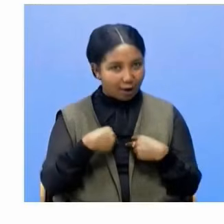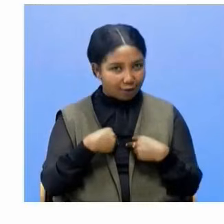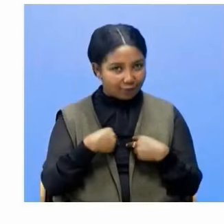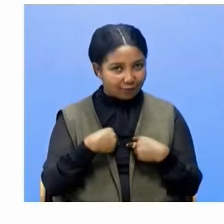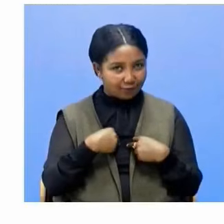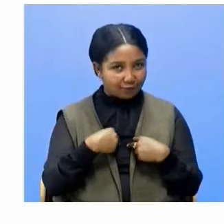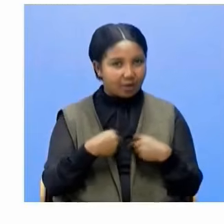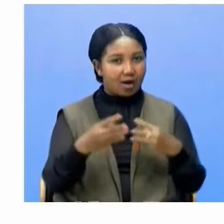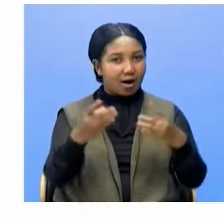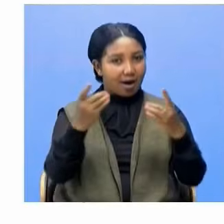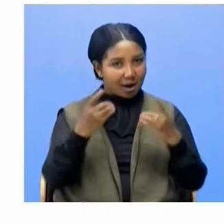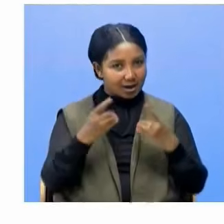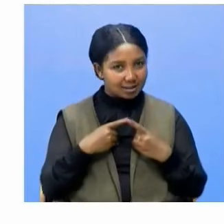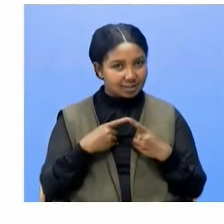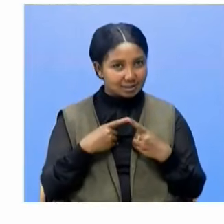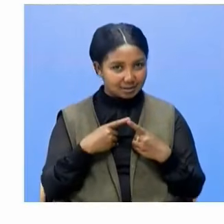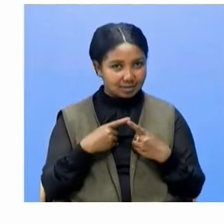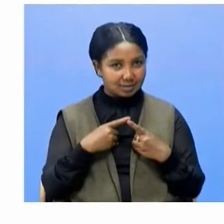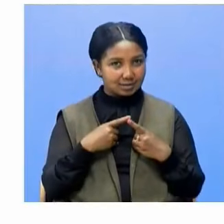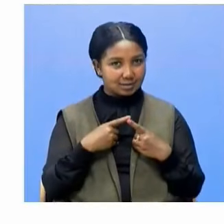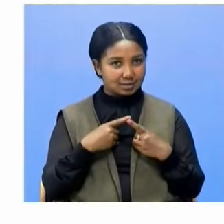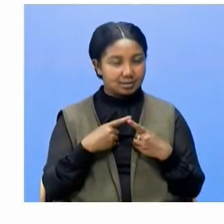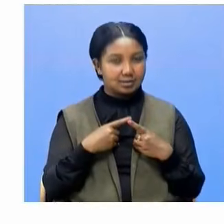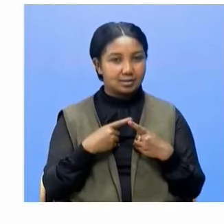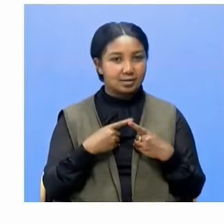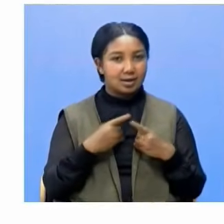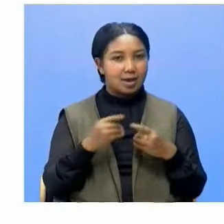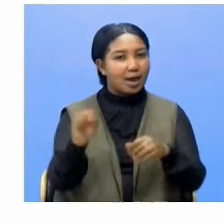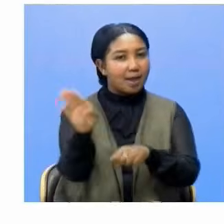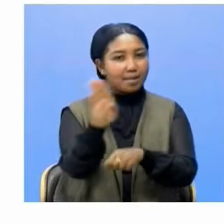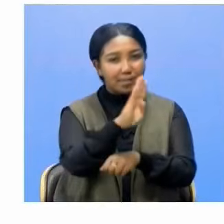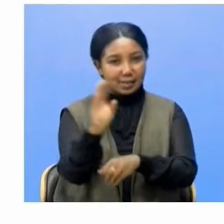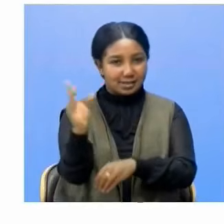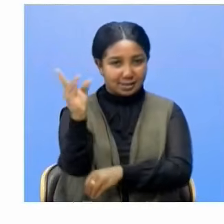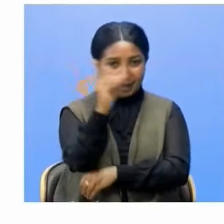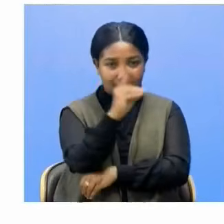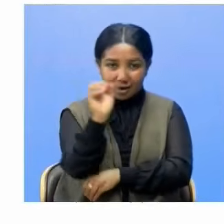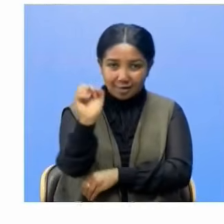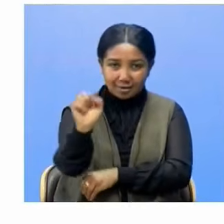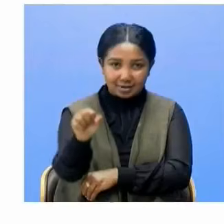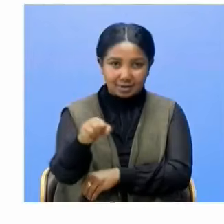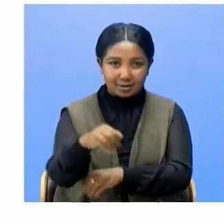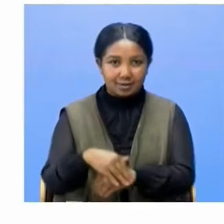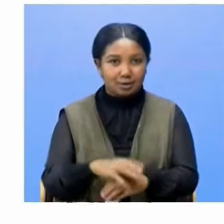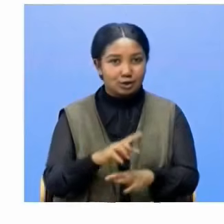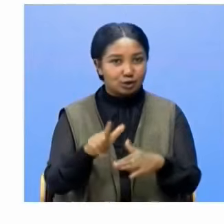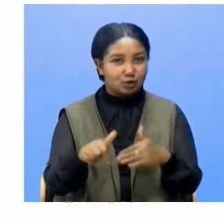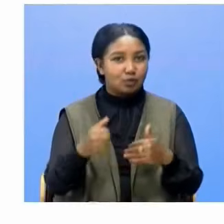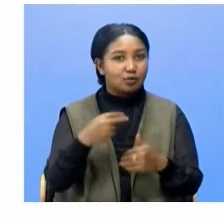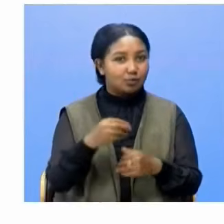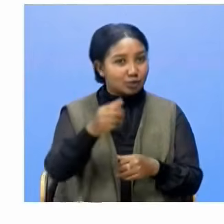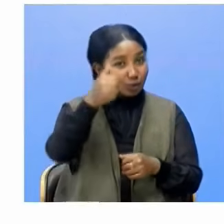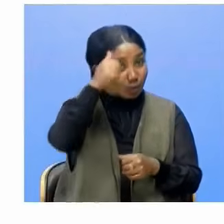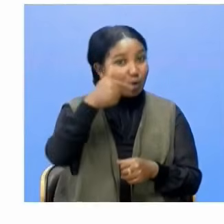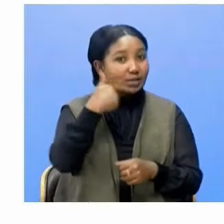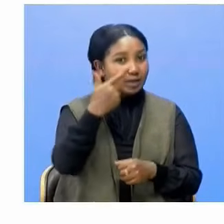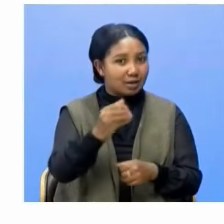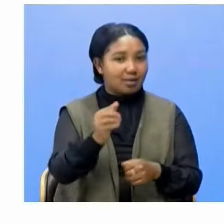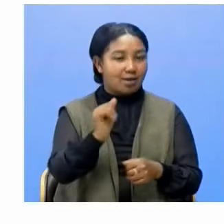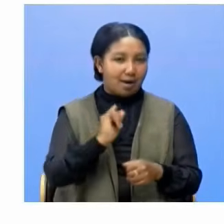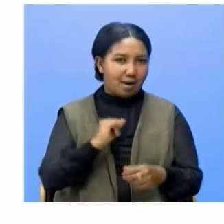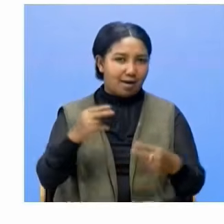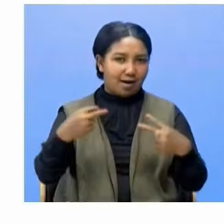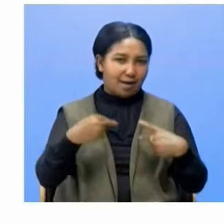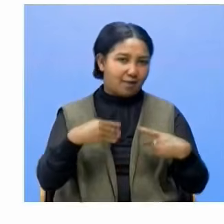had a busy day, right? Yes, the boy says what? I have had